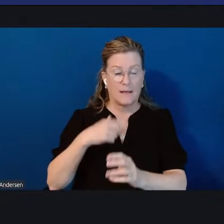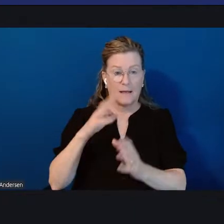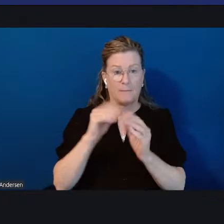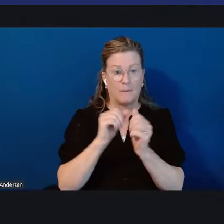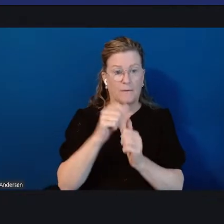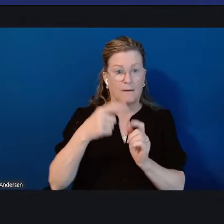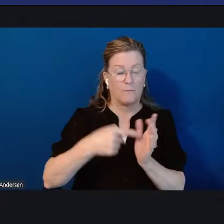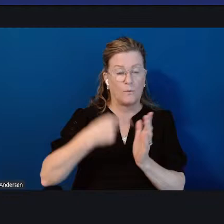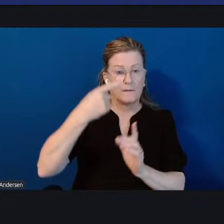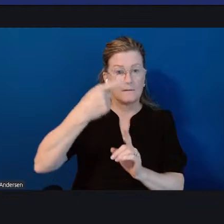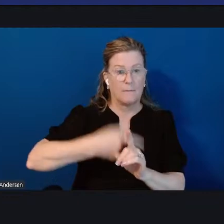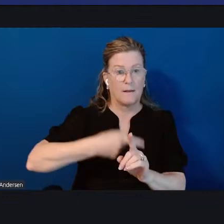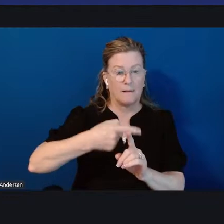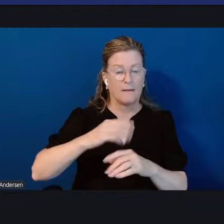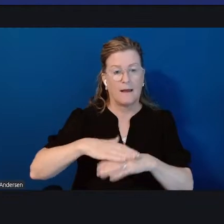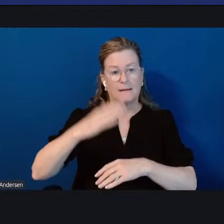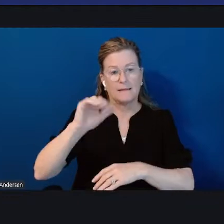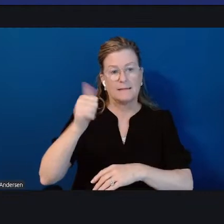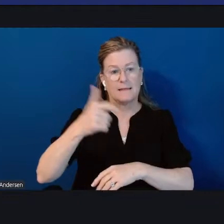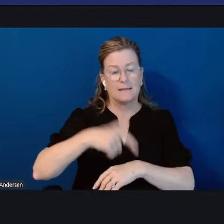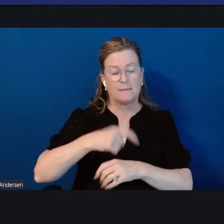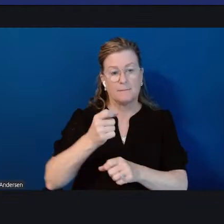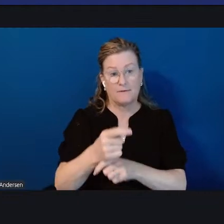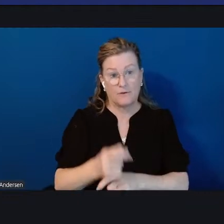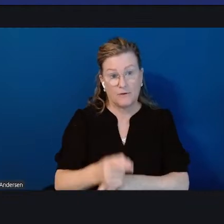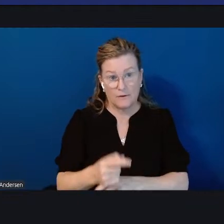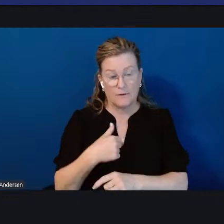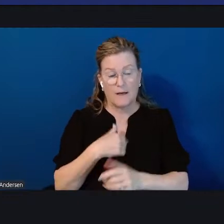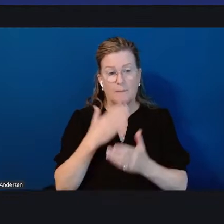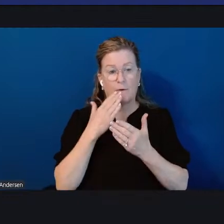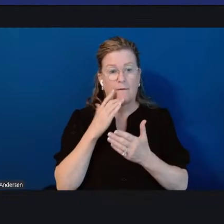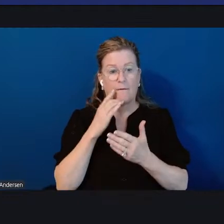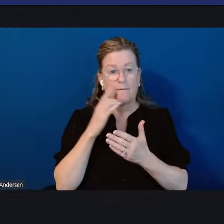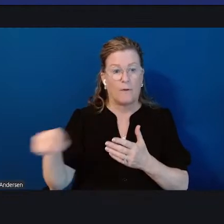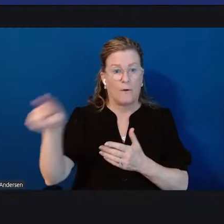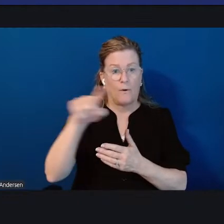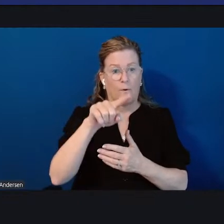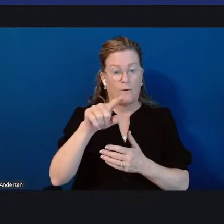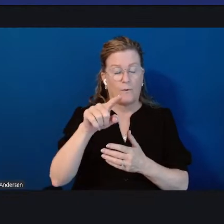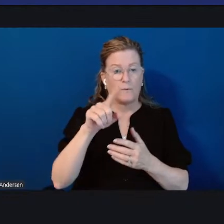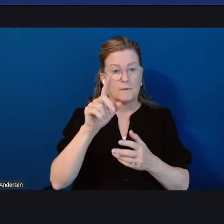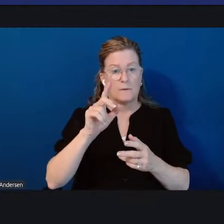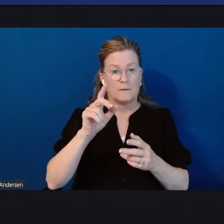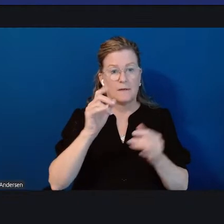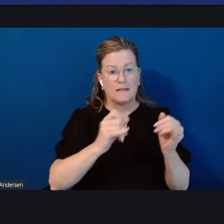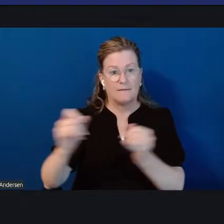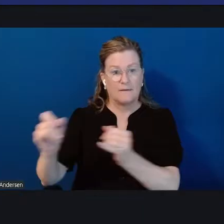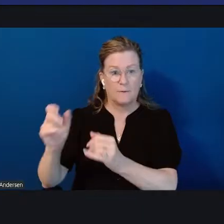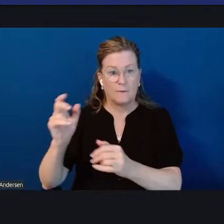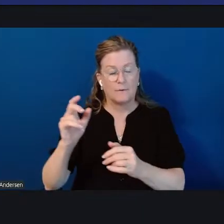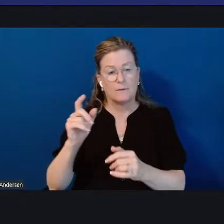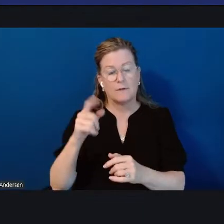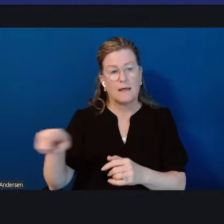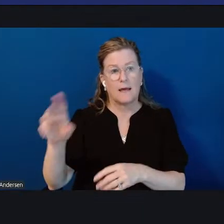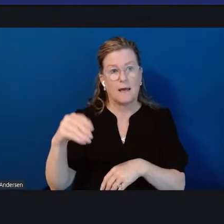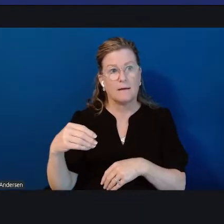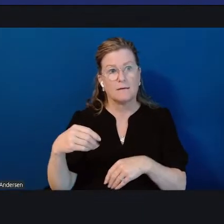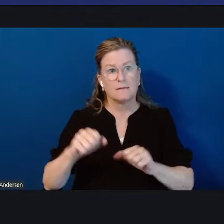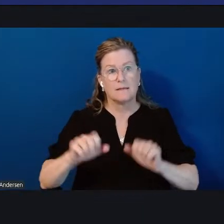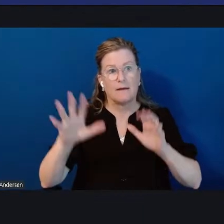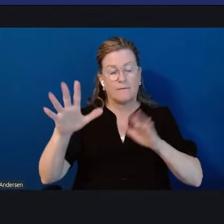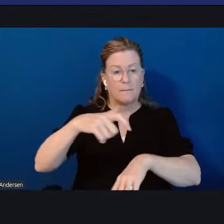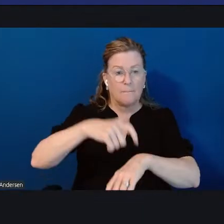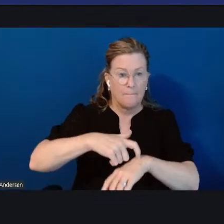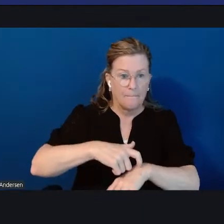month, at least 10 times per year. And I'm so grateful for these individuals who provide their time